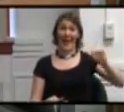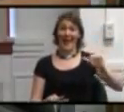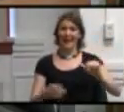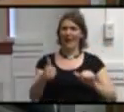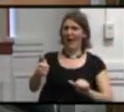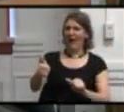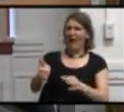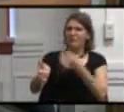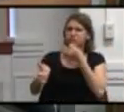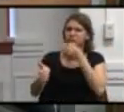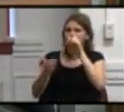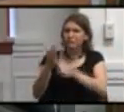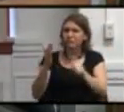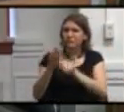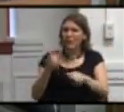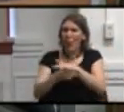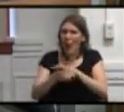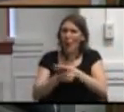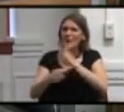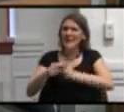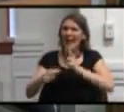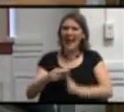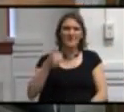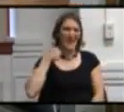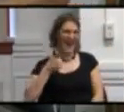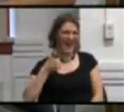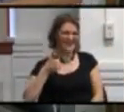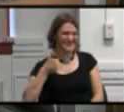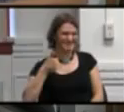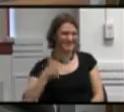tart. Way to play to the cow.